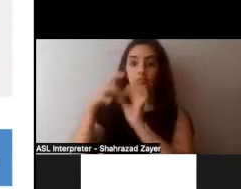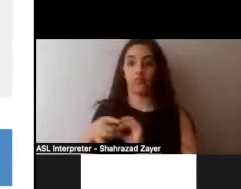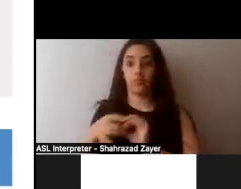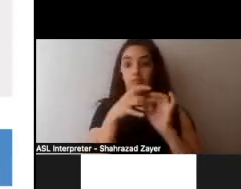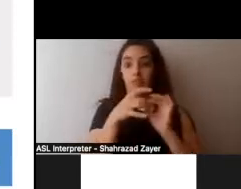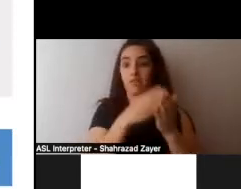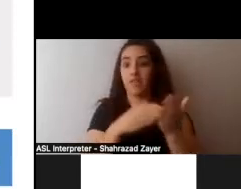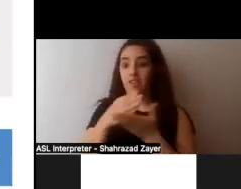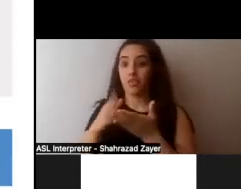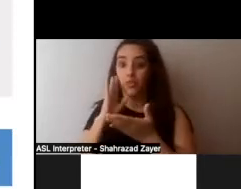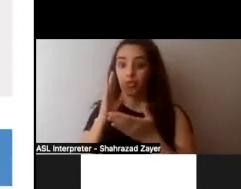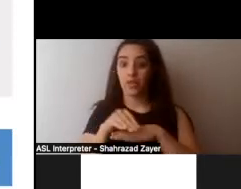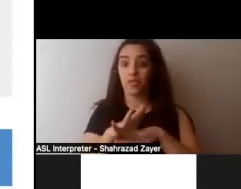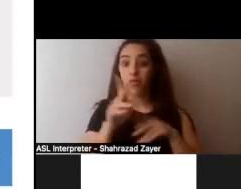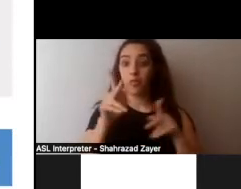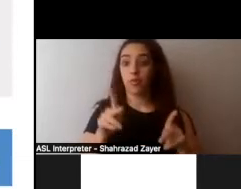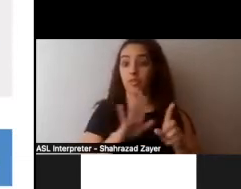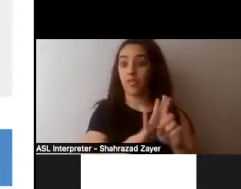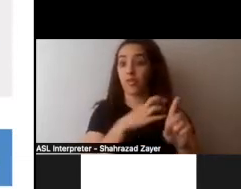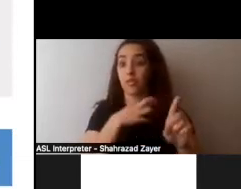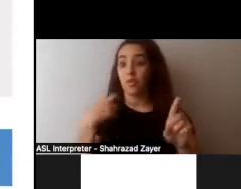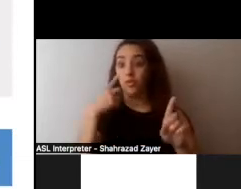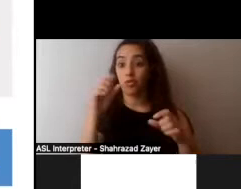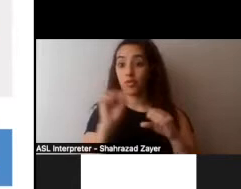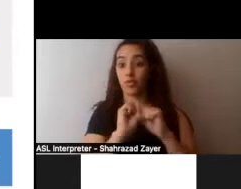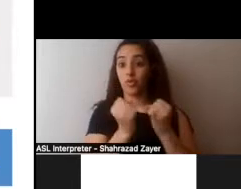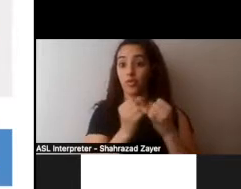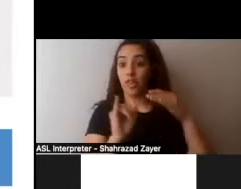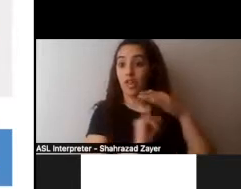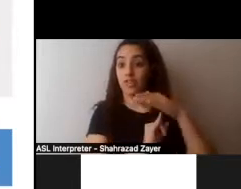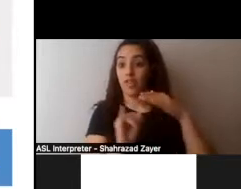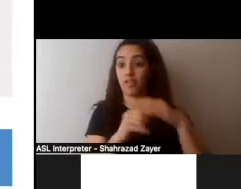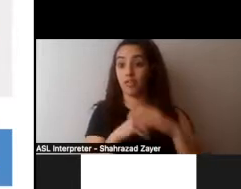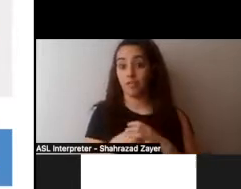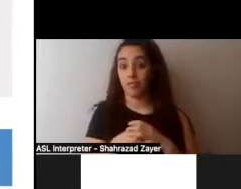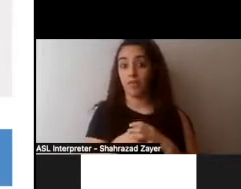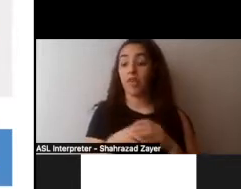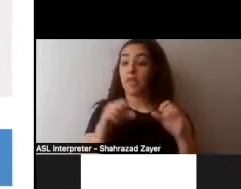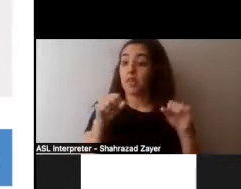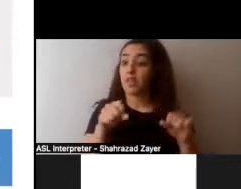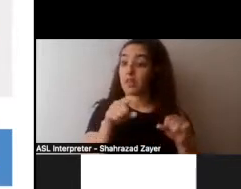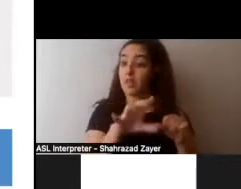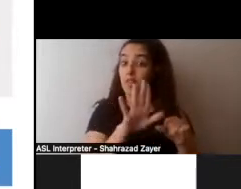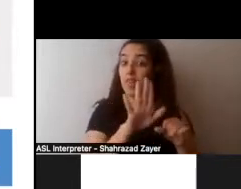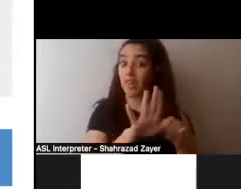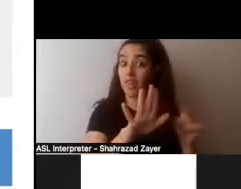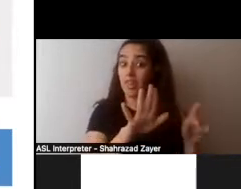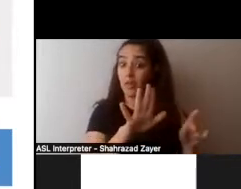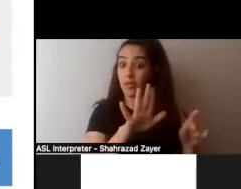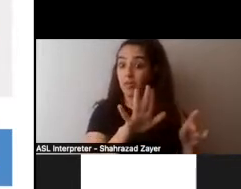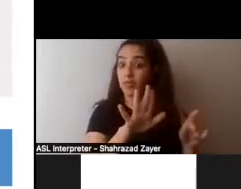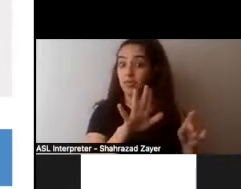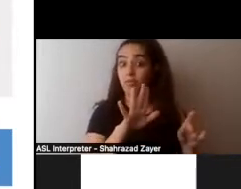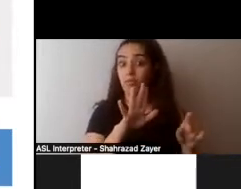person's risk of social isolation. It can be their community connections. And remember, isolation